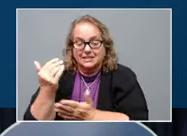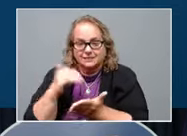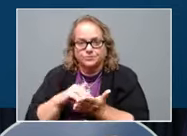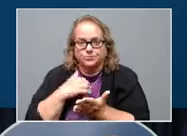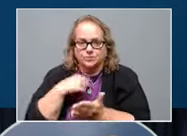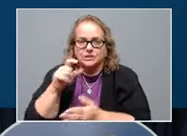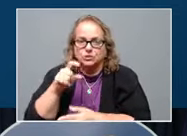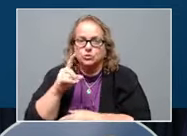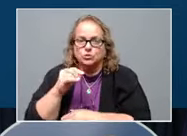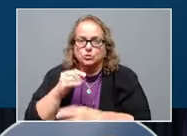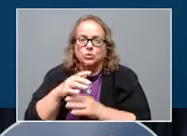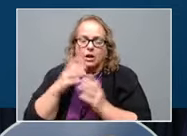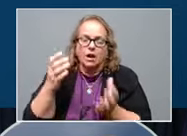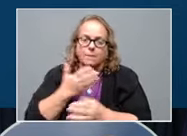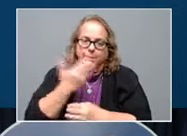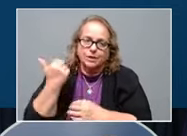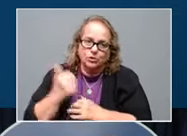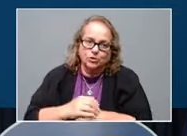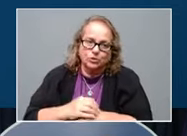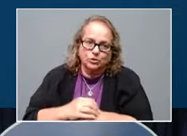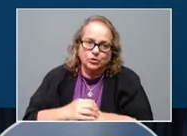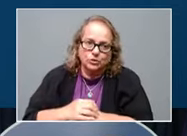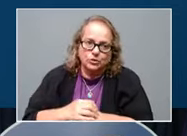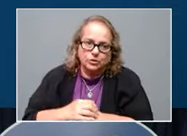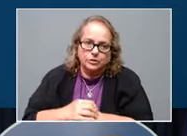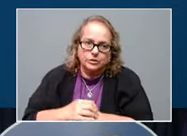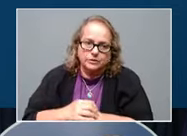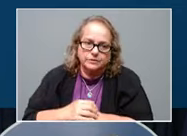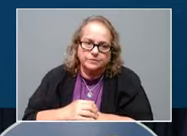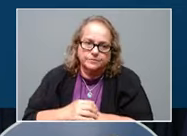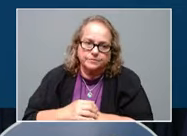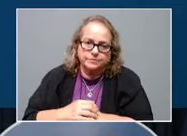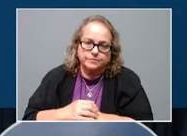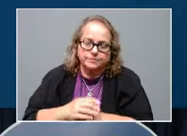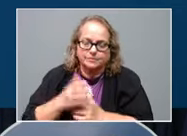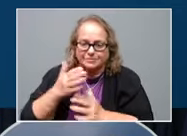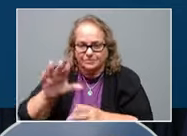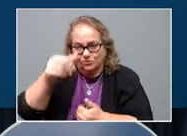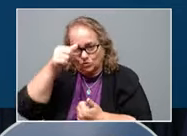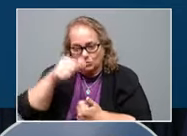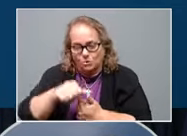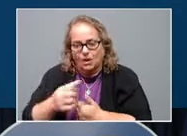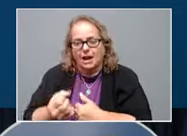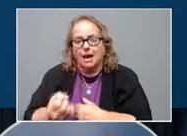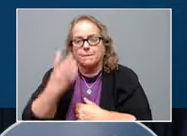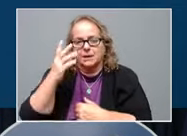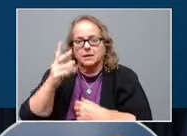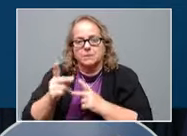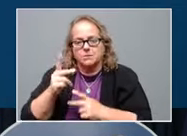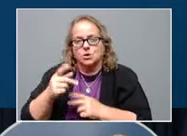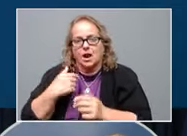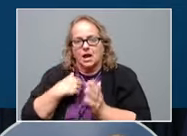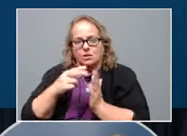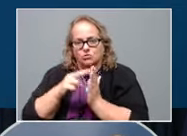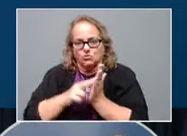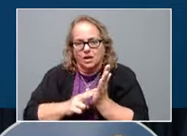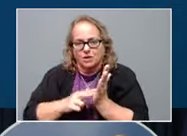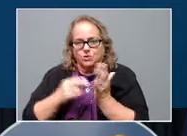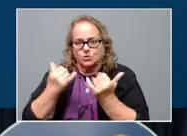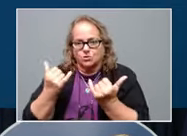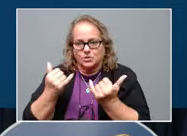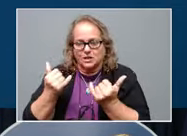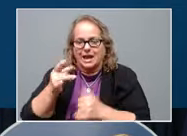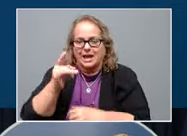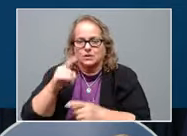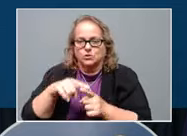a whole lot better there. And let's remember how many people I read today, 18 to